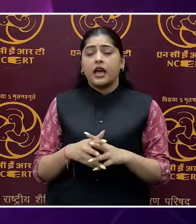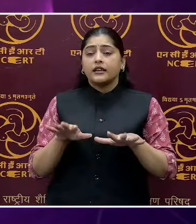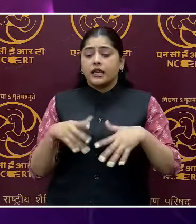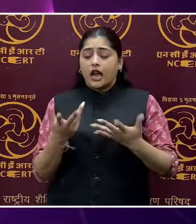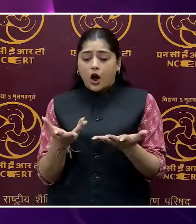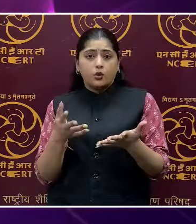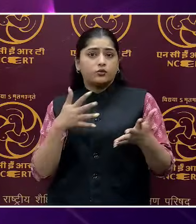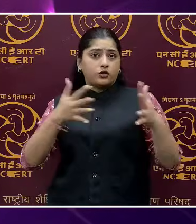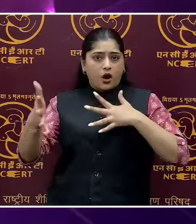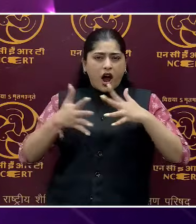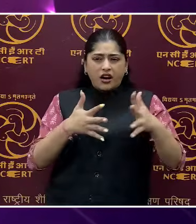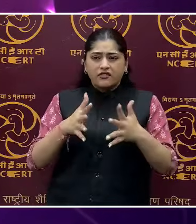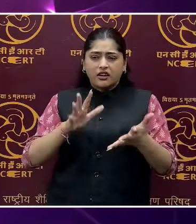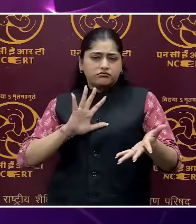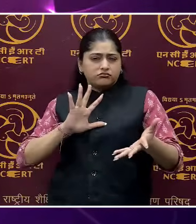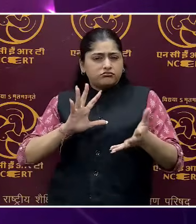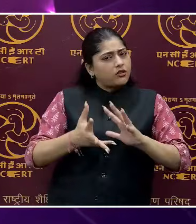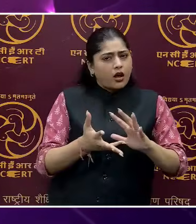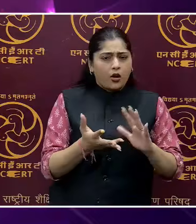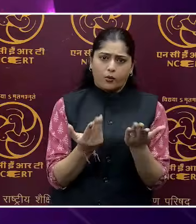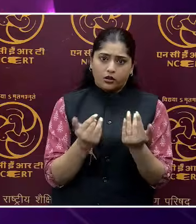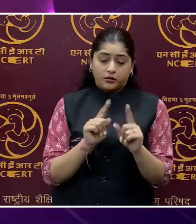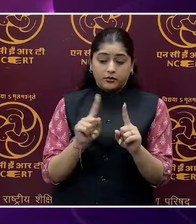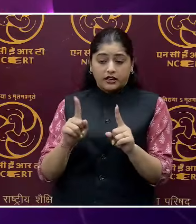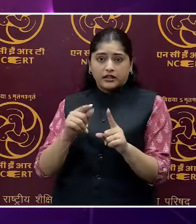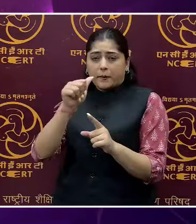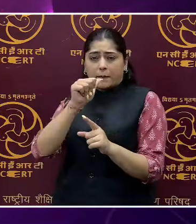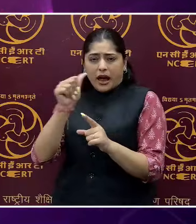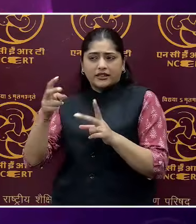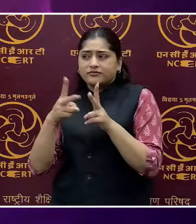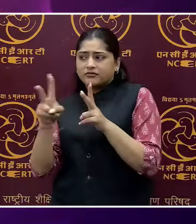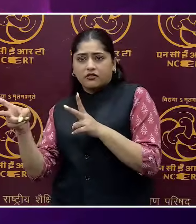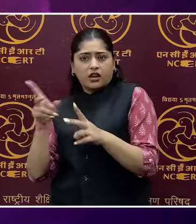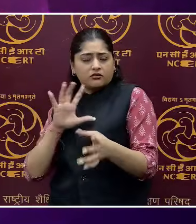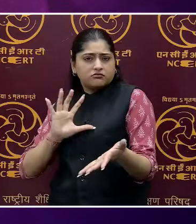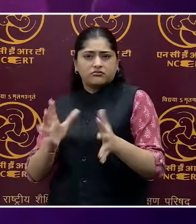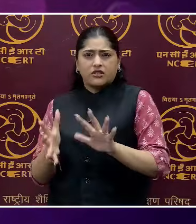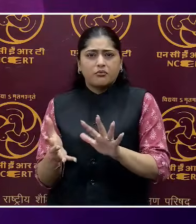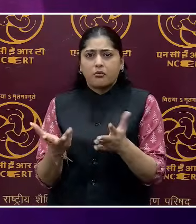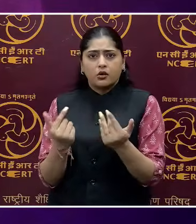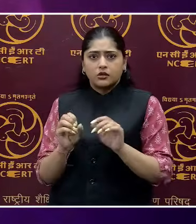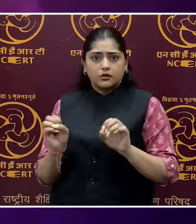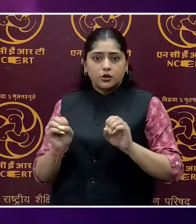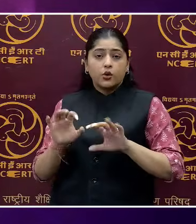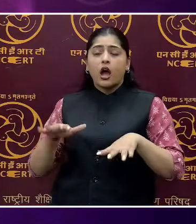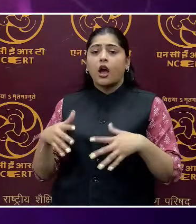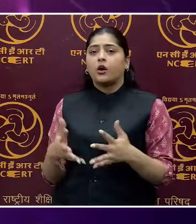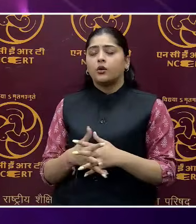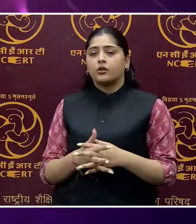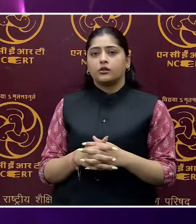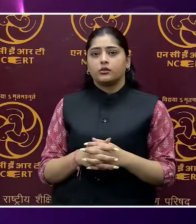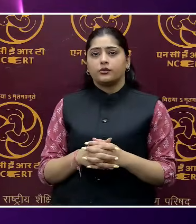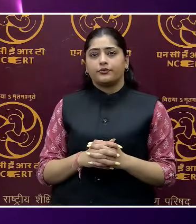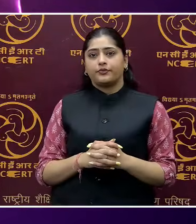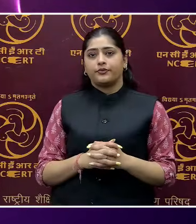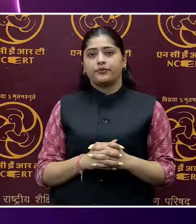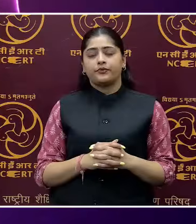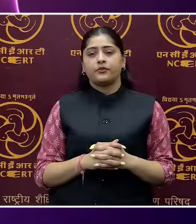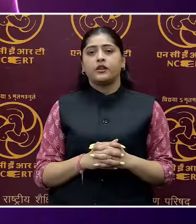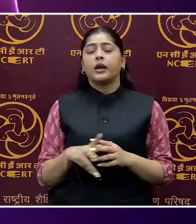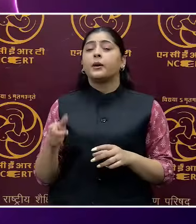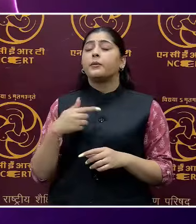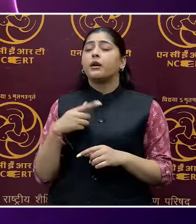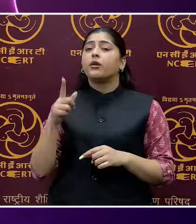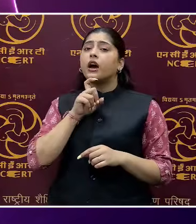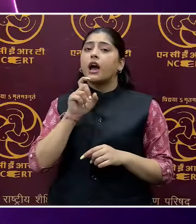are readily compressible and liquids are not. But before that, I just want to tell you, or I would like to highlight